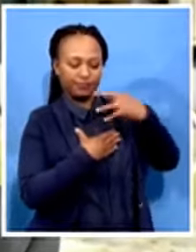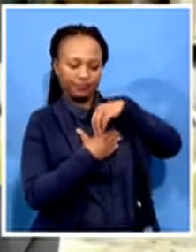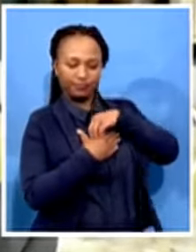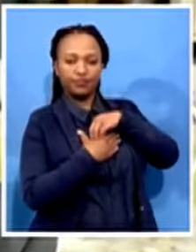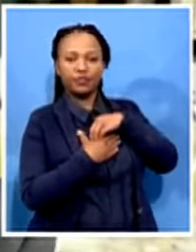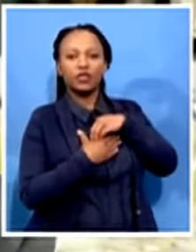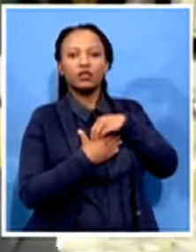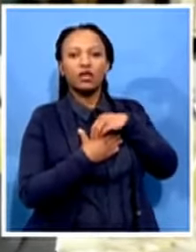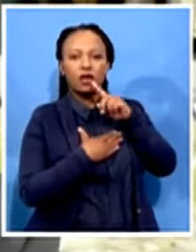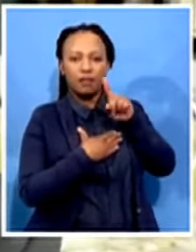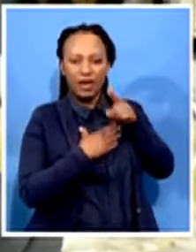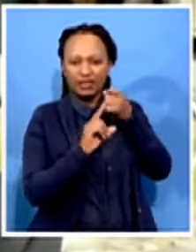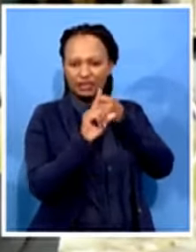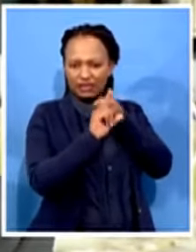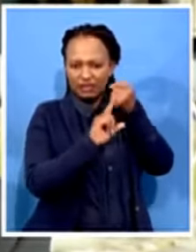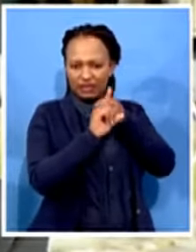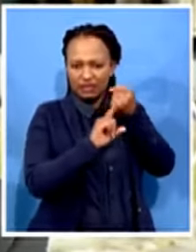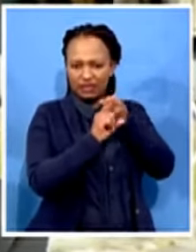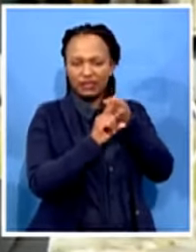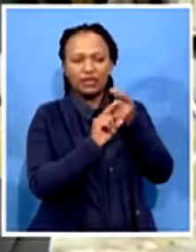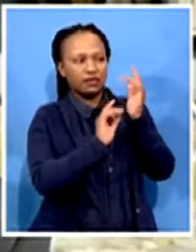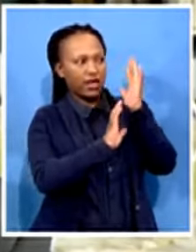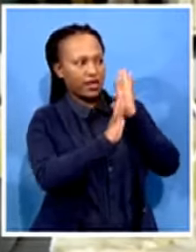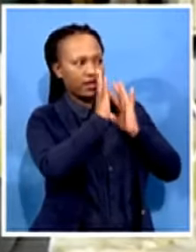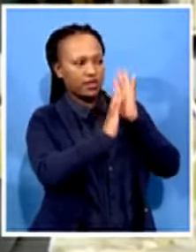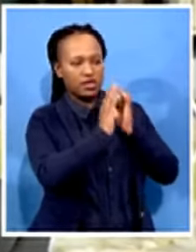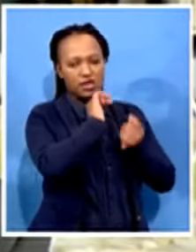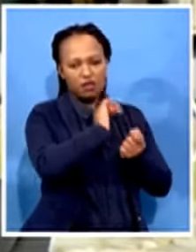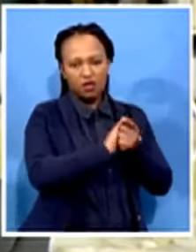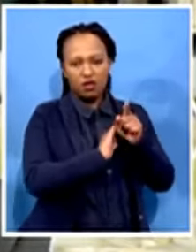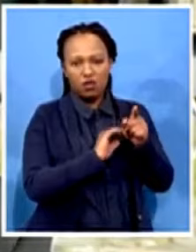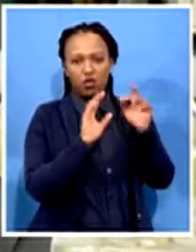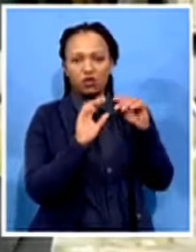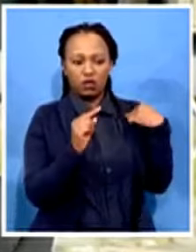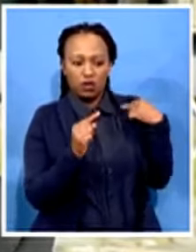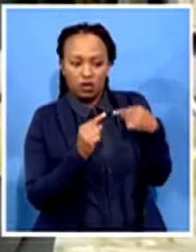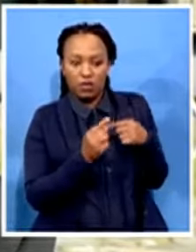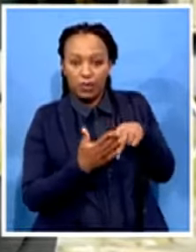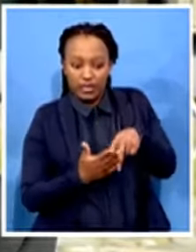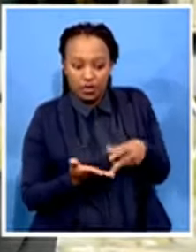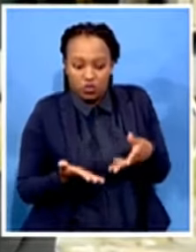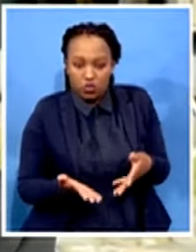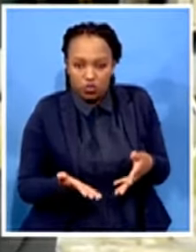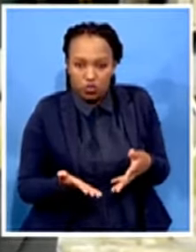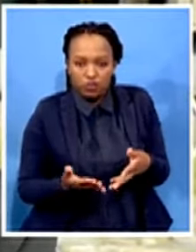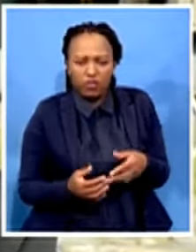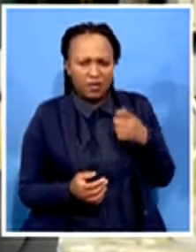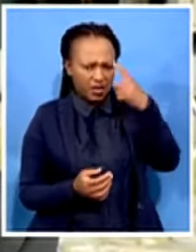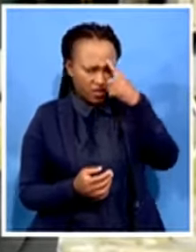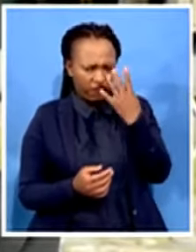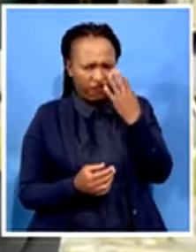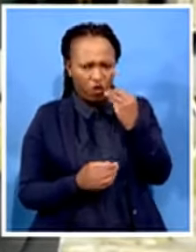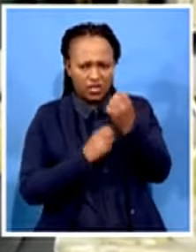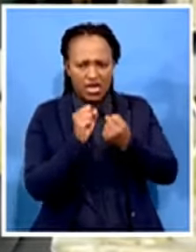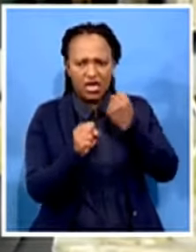history going. That's why I'm standing here today. And I think this is my 40th year that I've been standing and trying